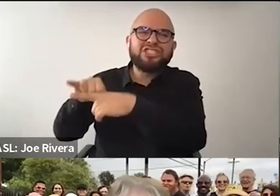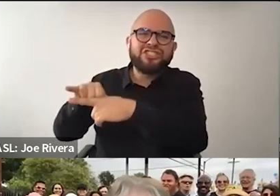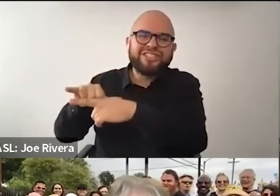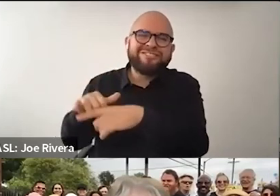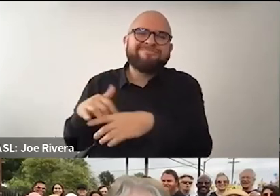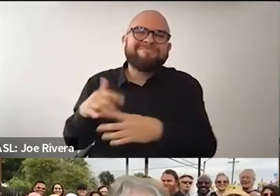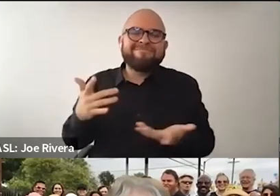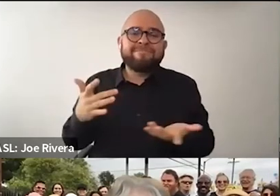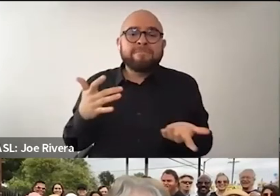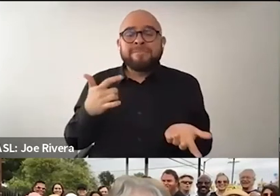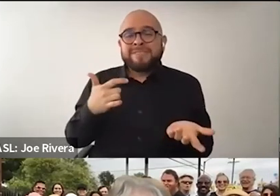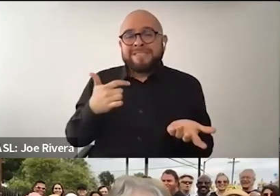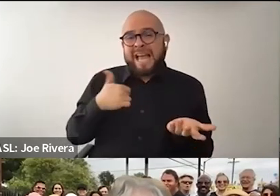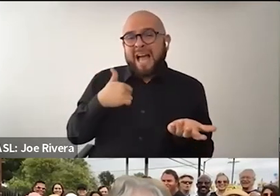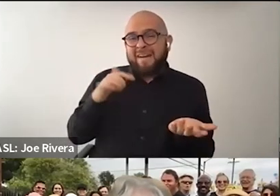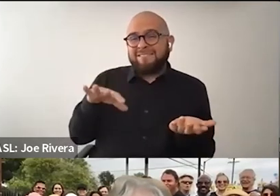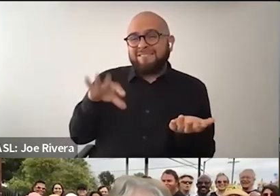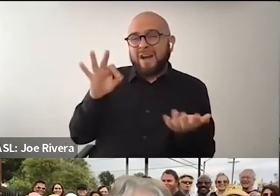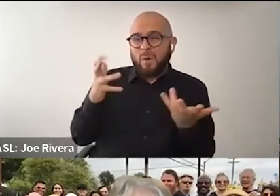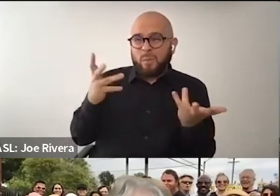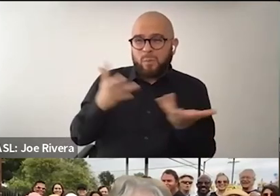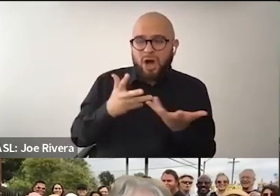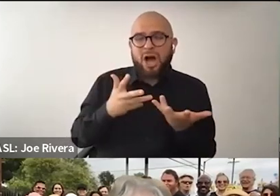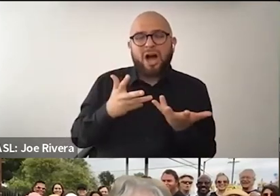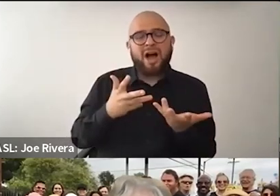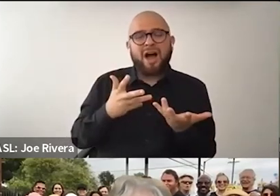reach people is to find real